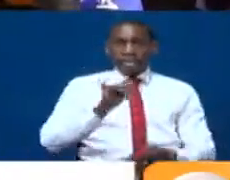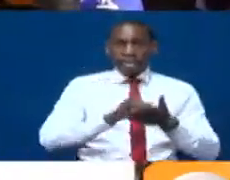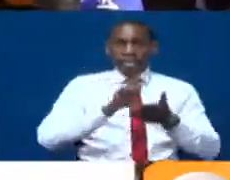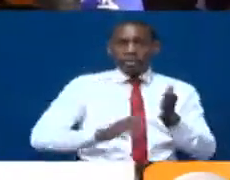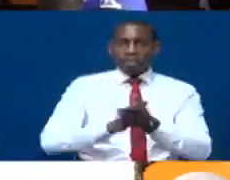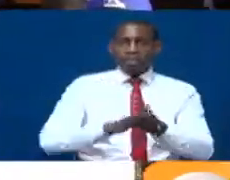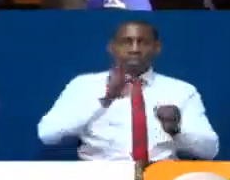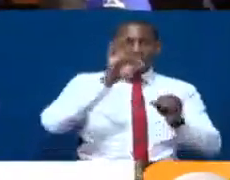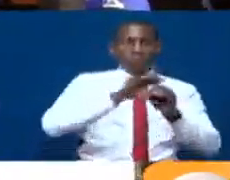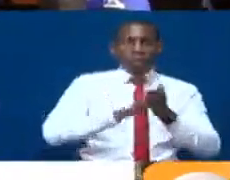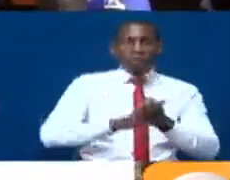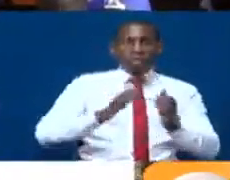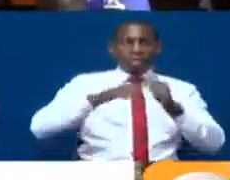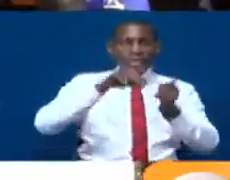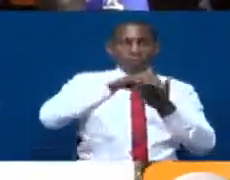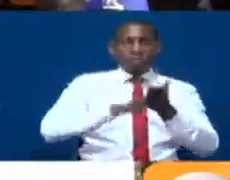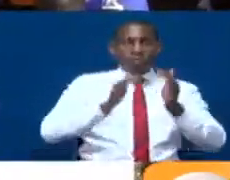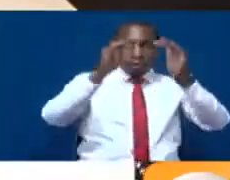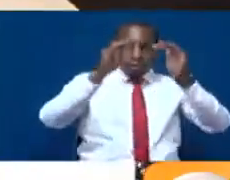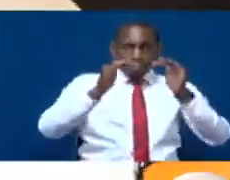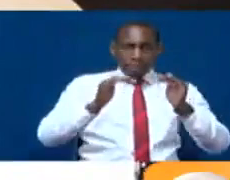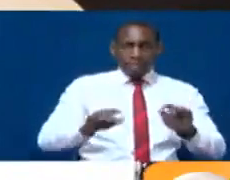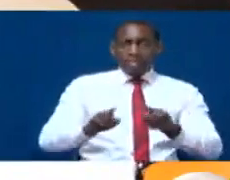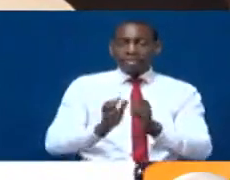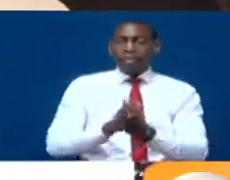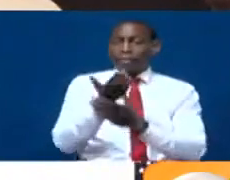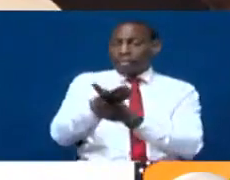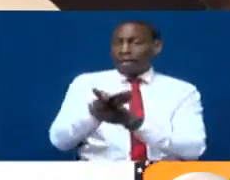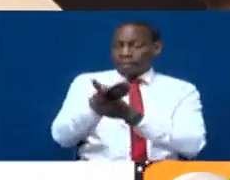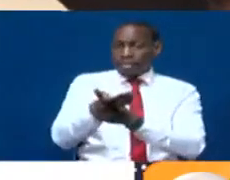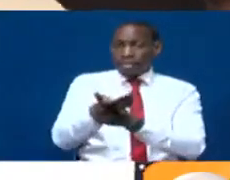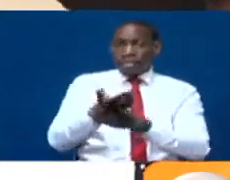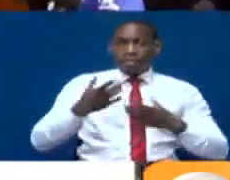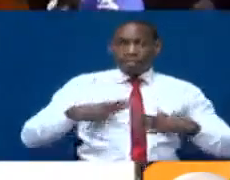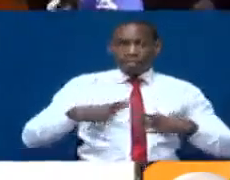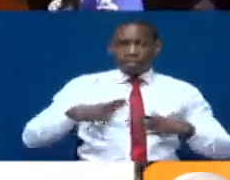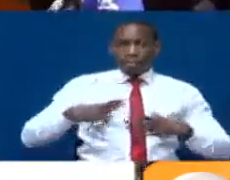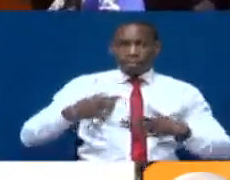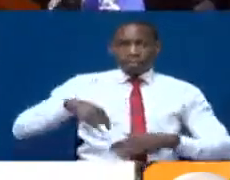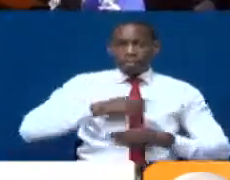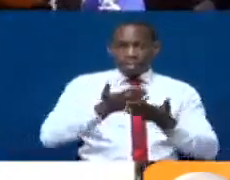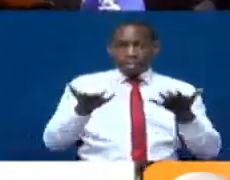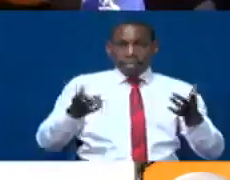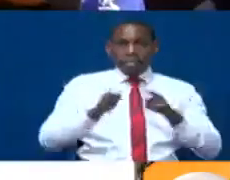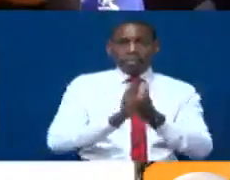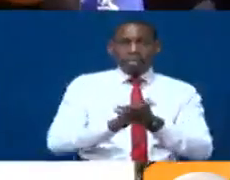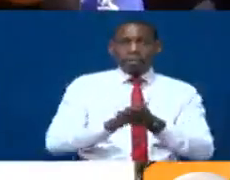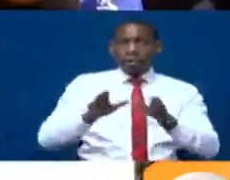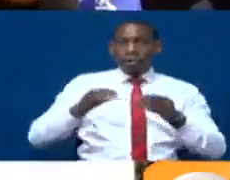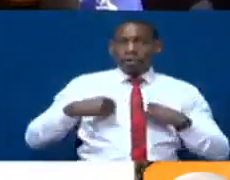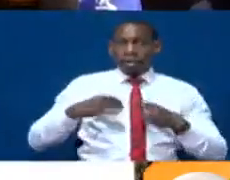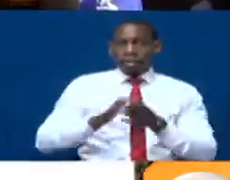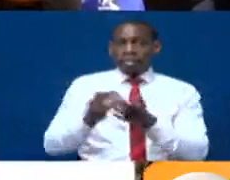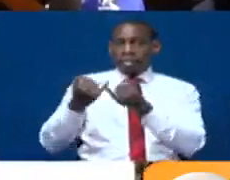tutapiga six piece kutoka juu mpaka chini. Na nitaomba wale watu wetu ambao wako hapa na wana entertain